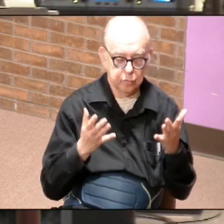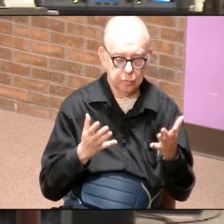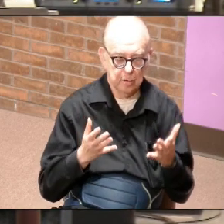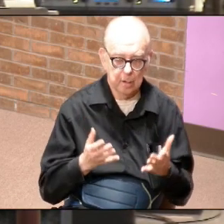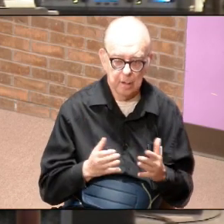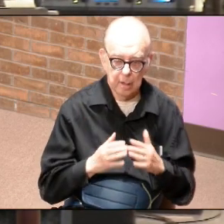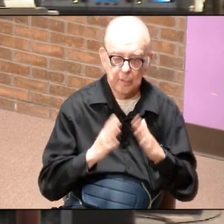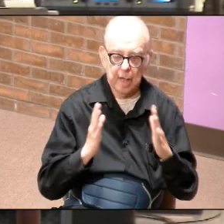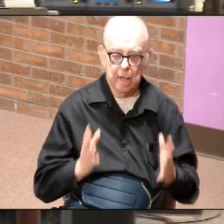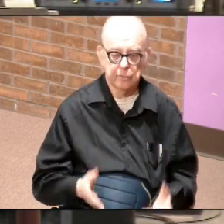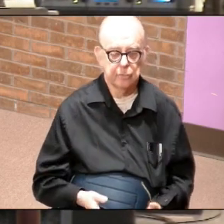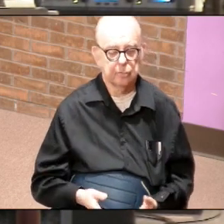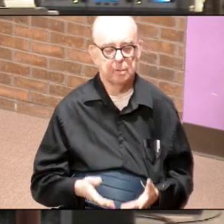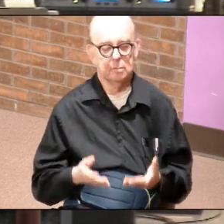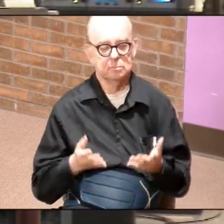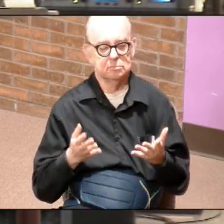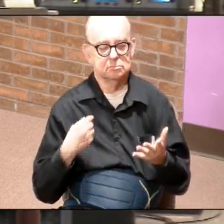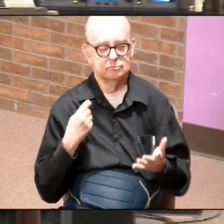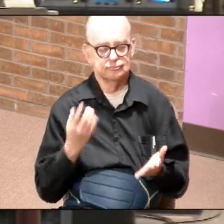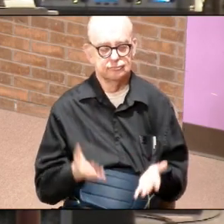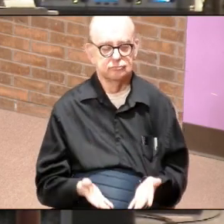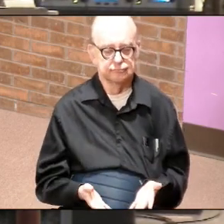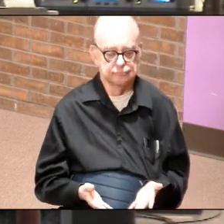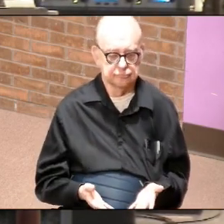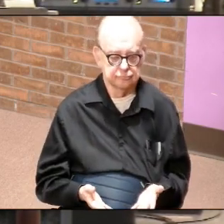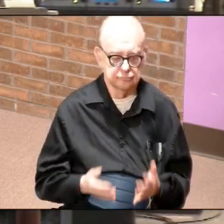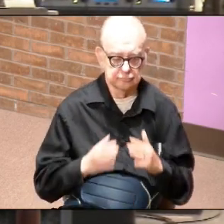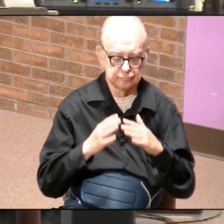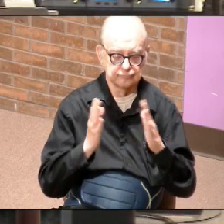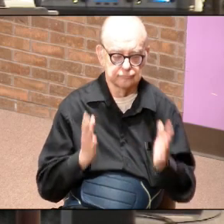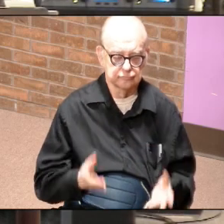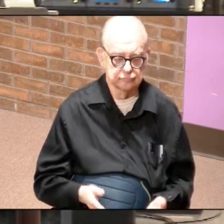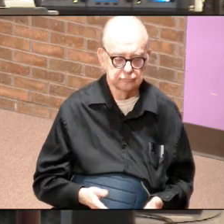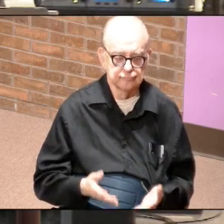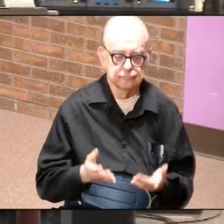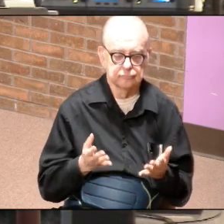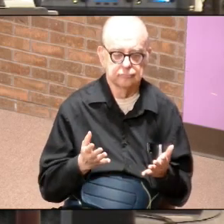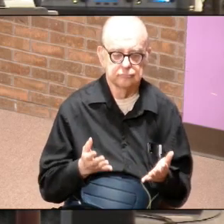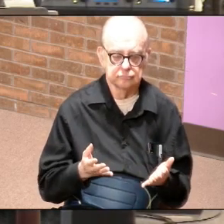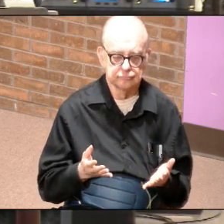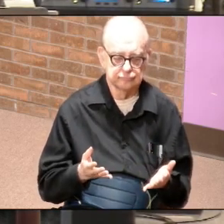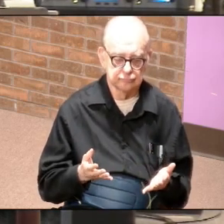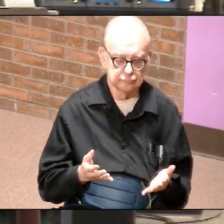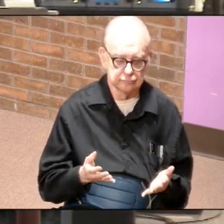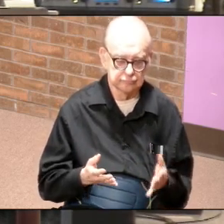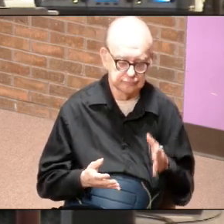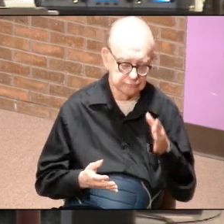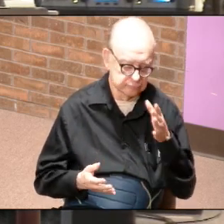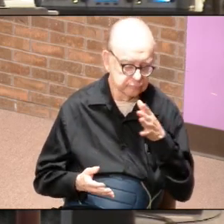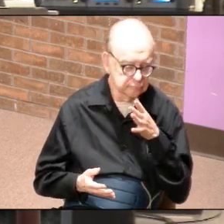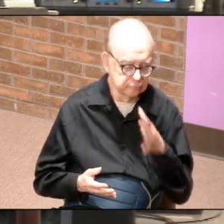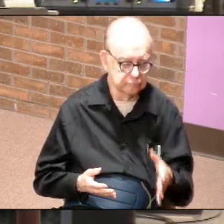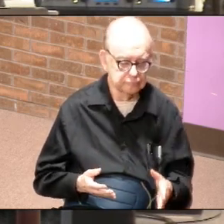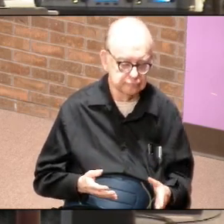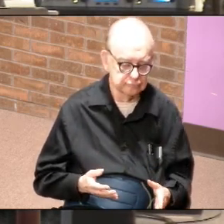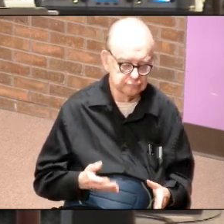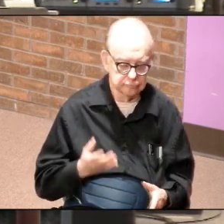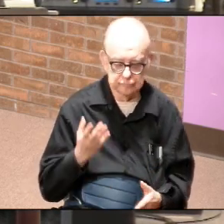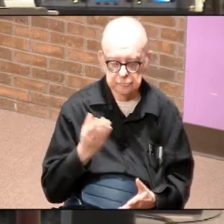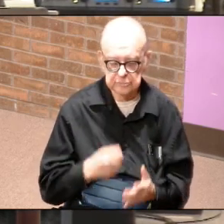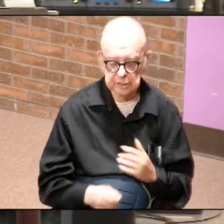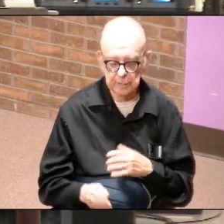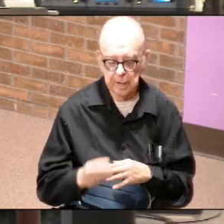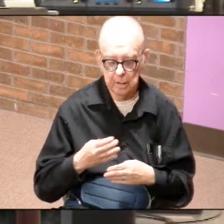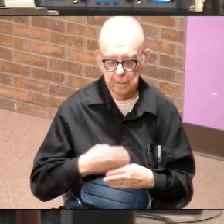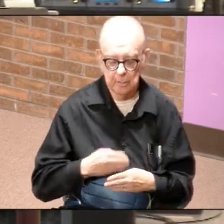Okay? We're there, the house is on fire. The grandmother comes flying out the